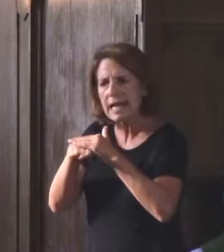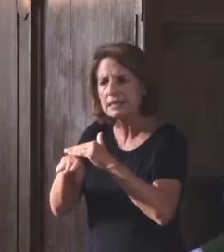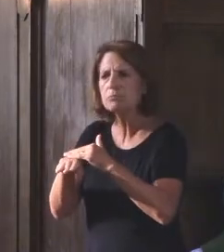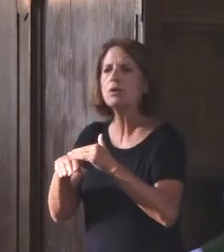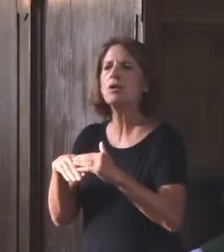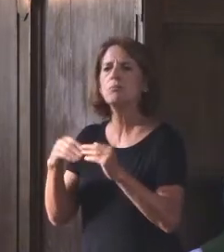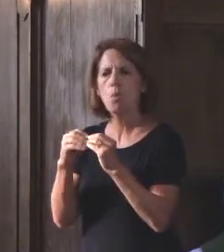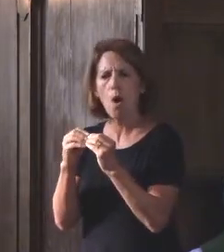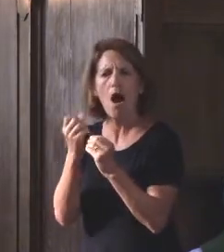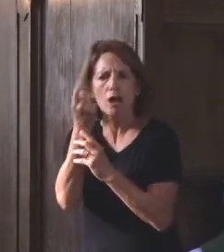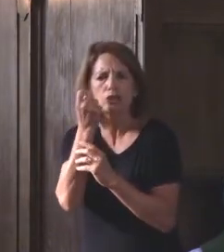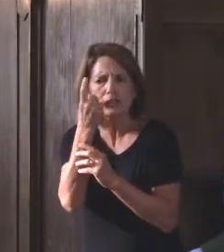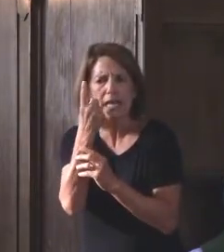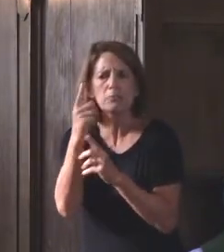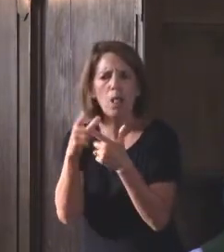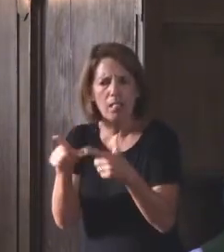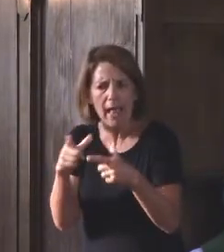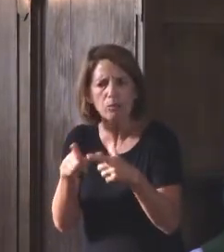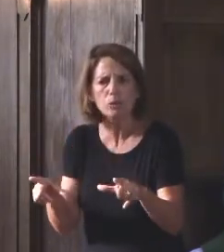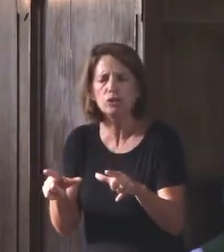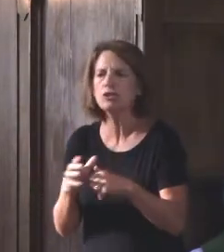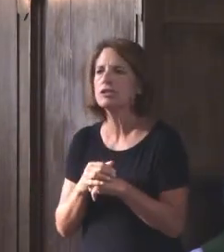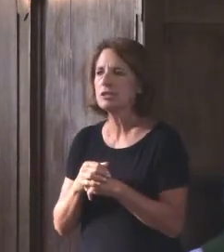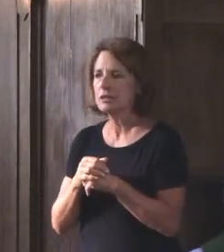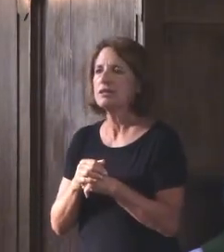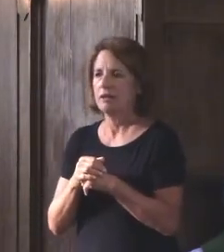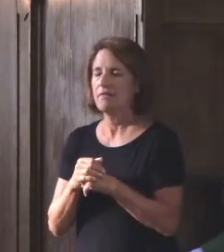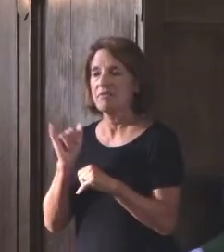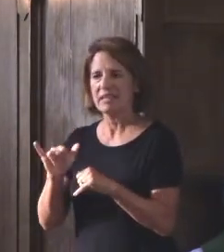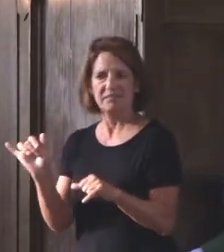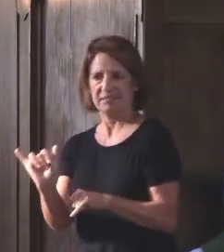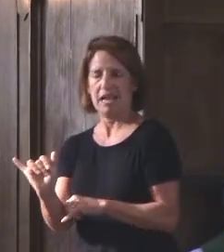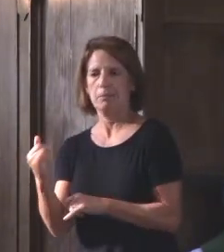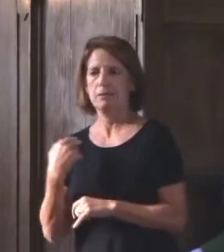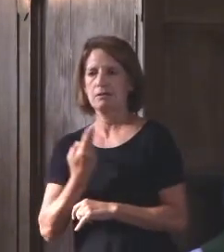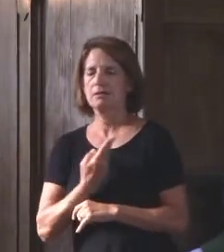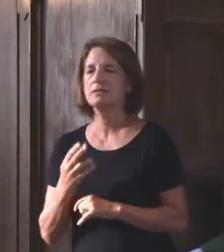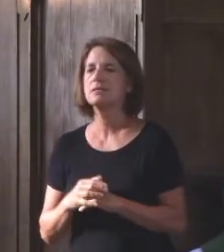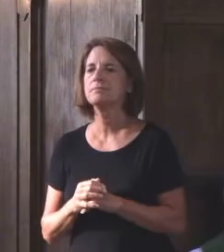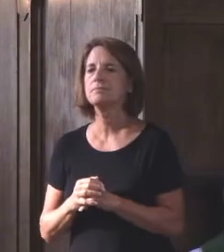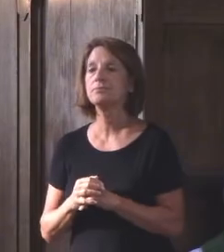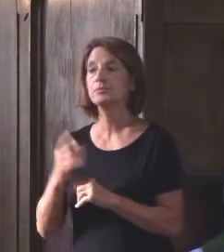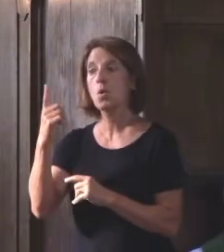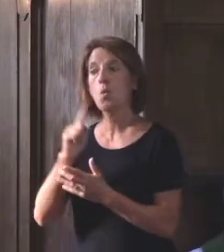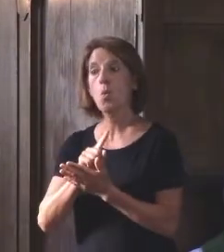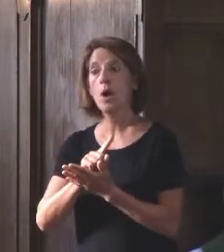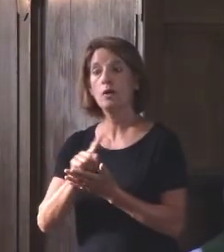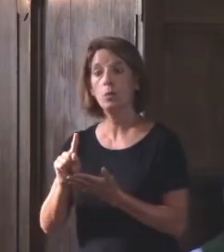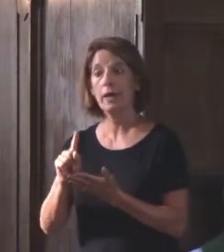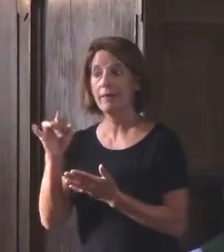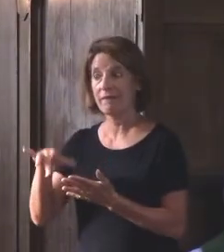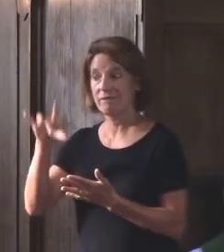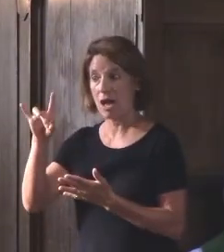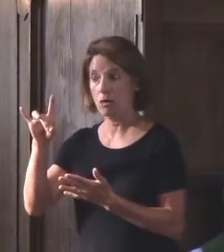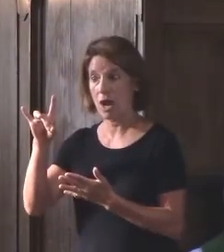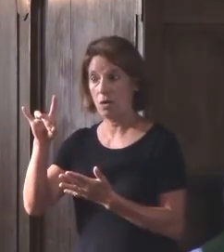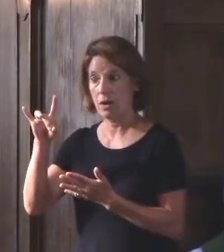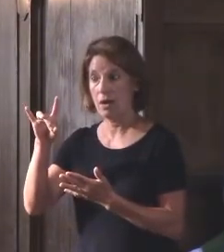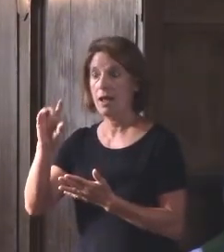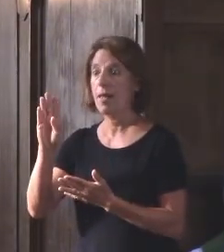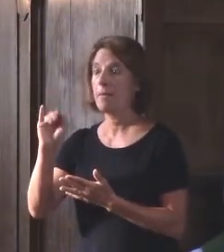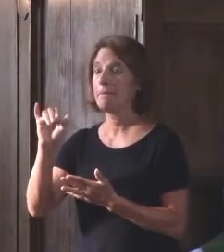understandable. So this is their liturgy as I had always known it. Well, 1 week, they found out that the bishop was going to be dropping